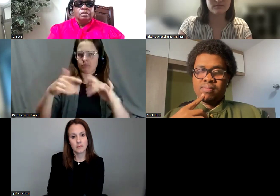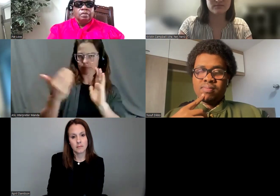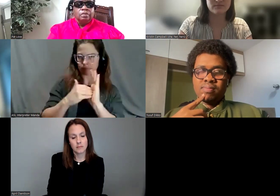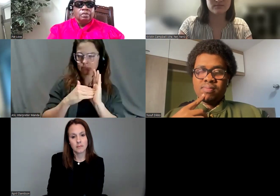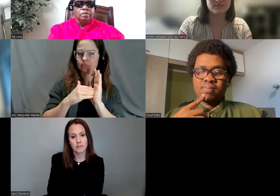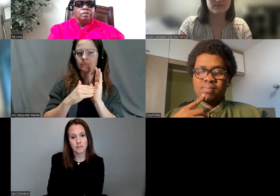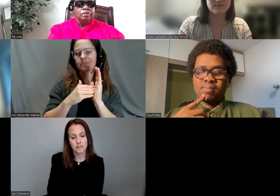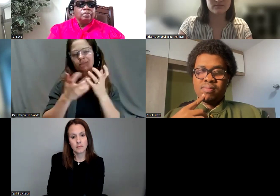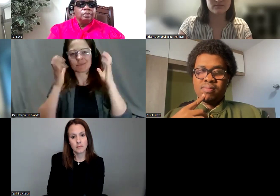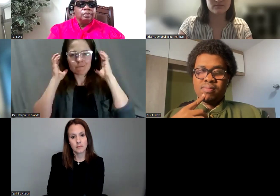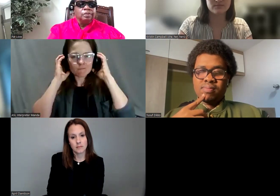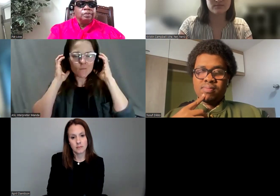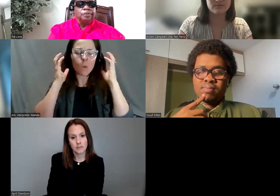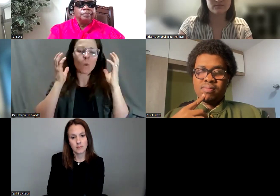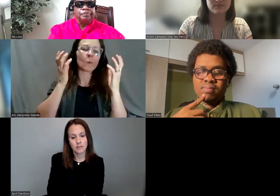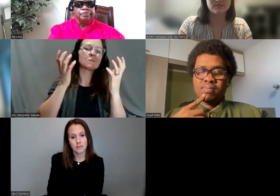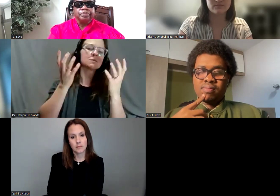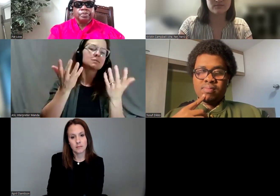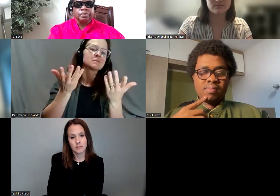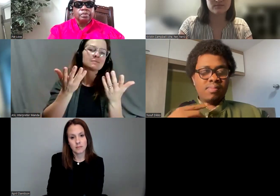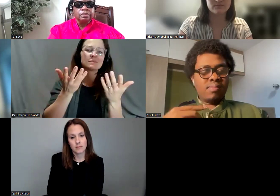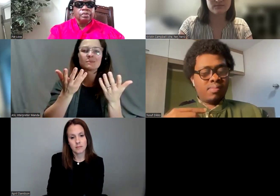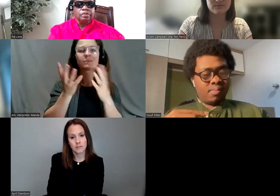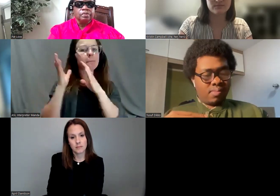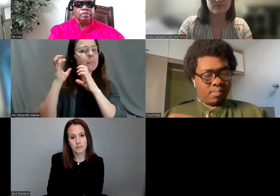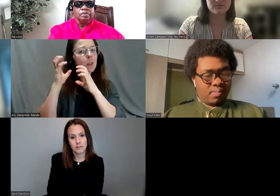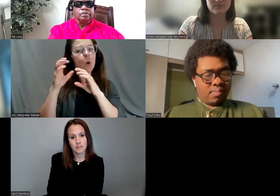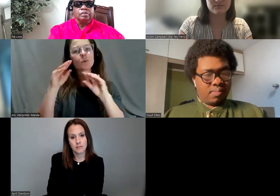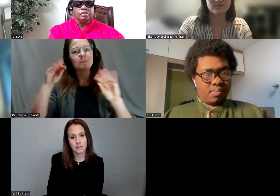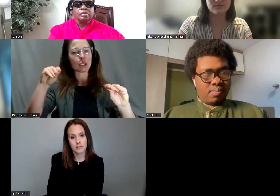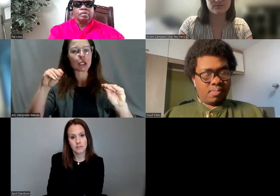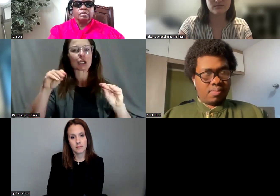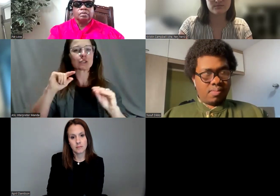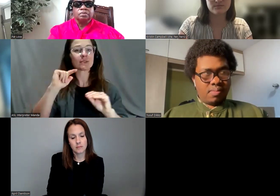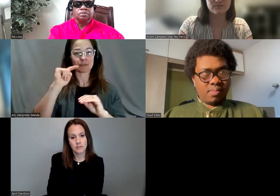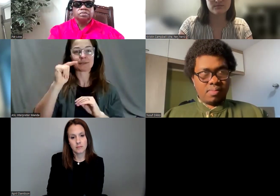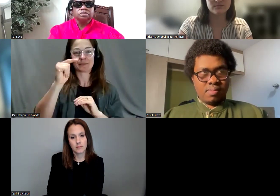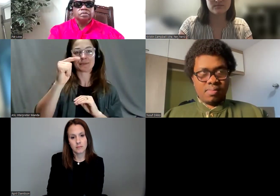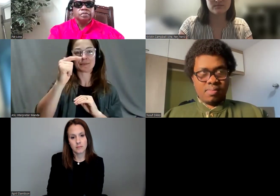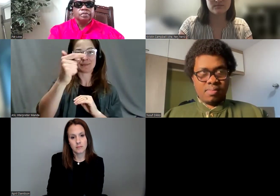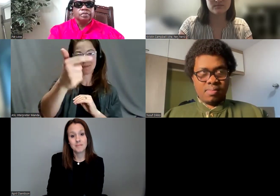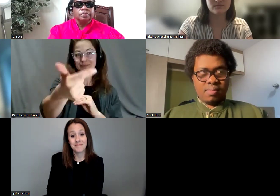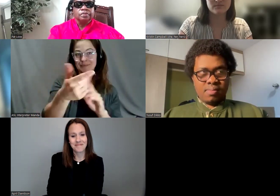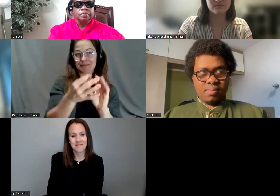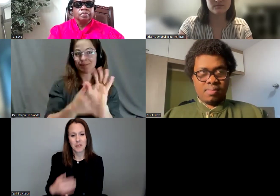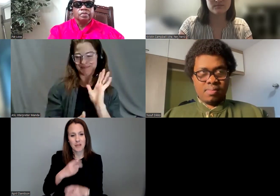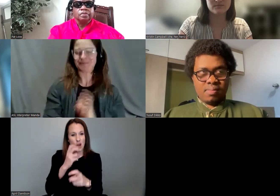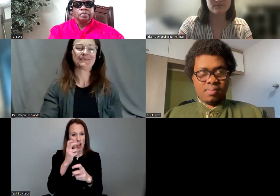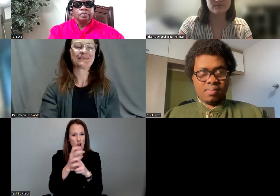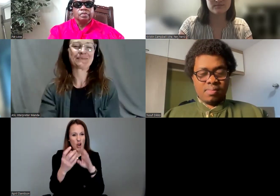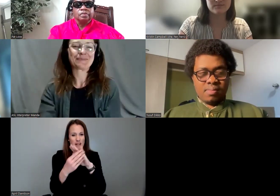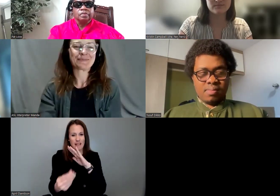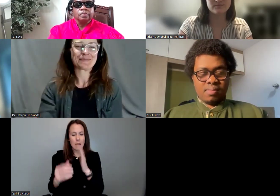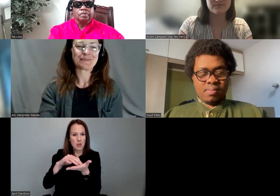accessories like headphones and pillow speakers. We have hard copy Braille books.